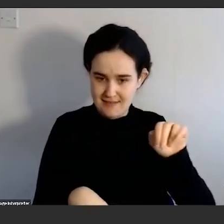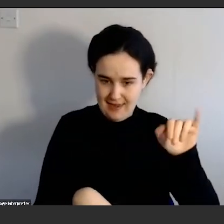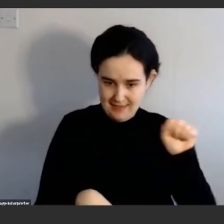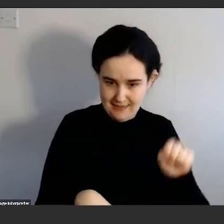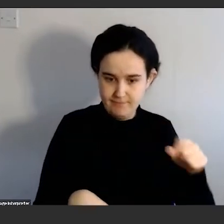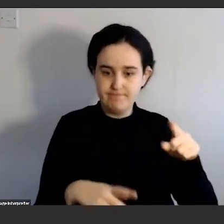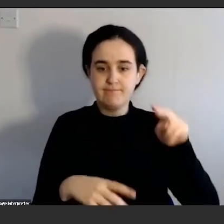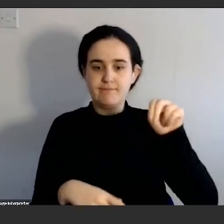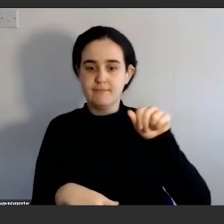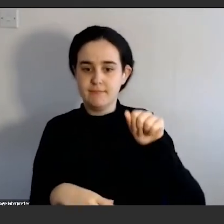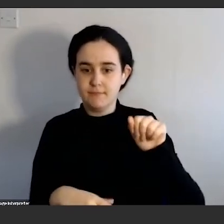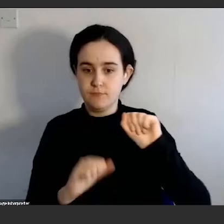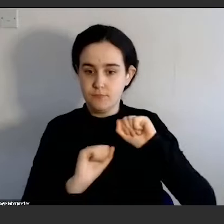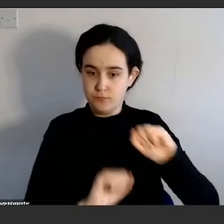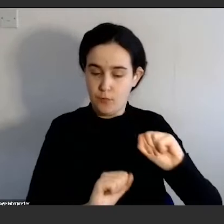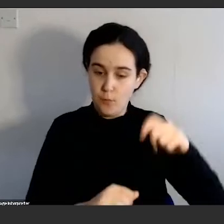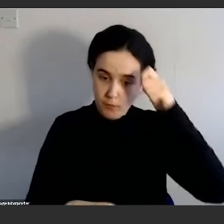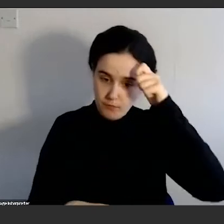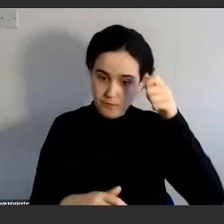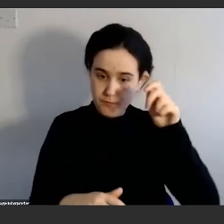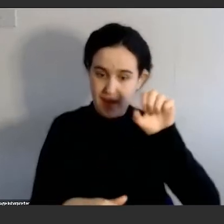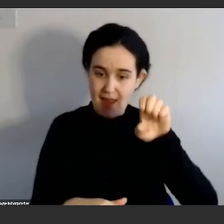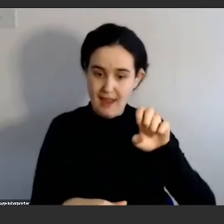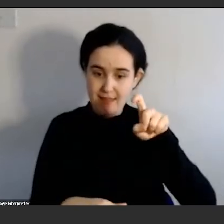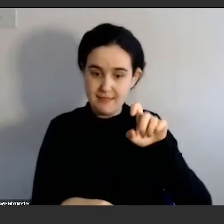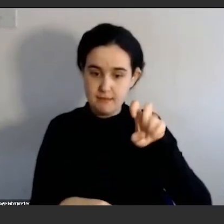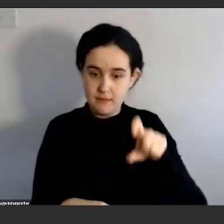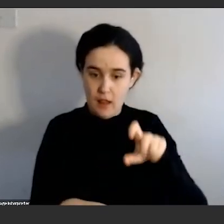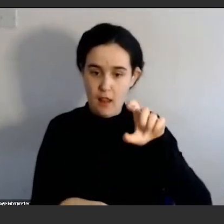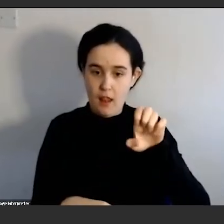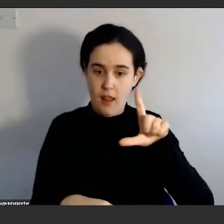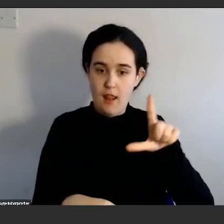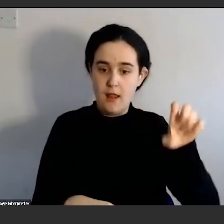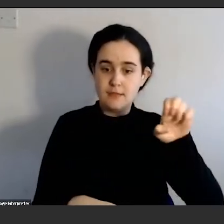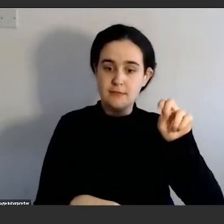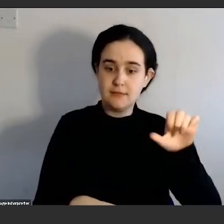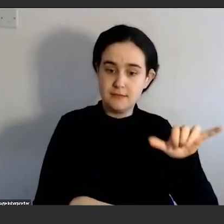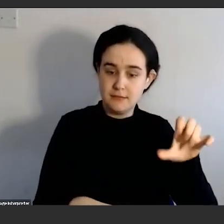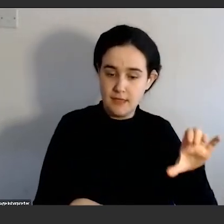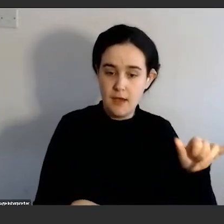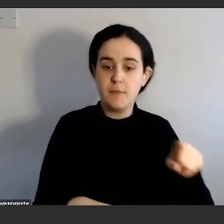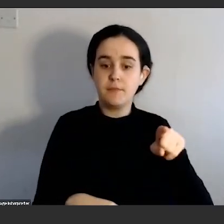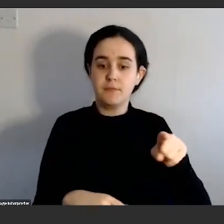and Yanis Verdakstanis, Dr. Natalia Kanem,